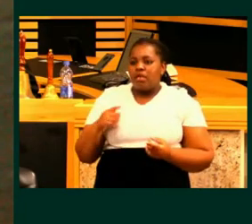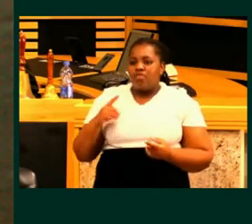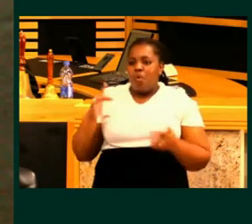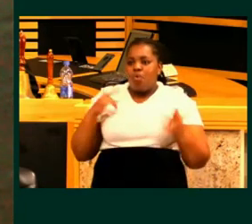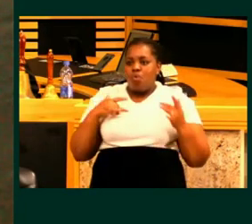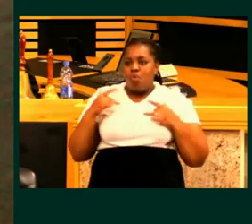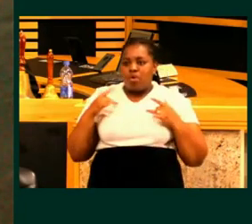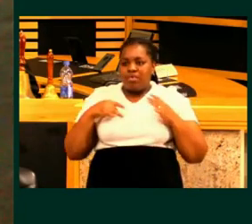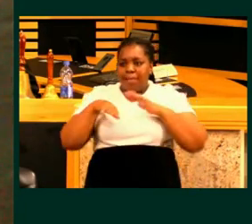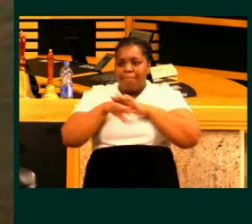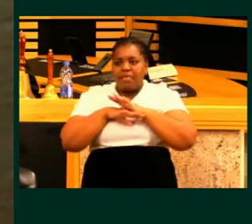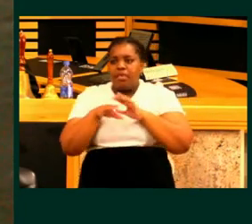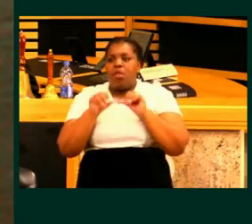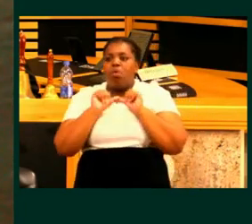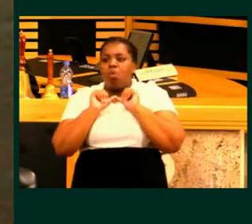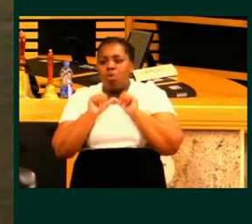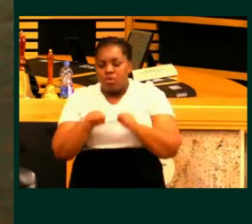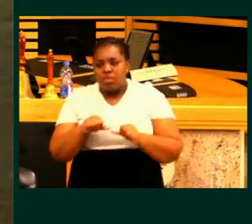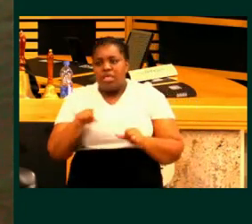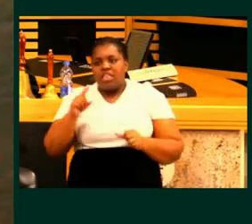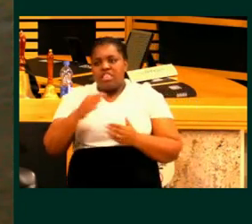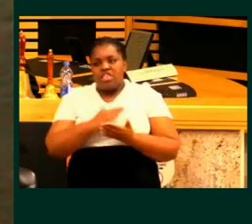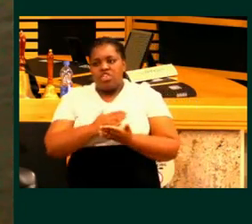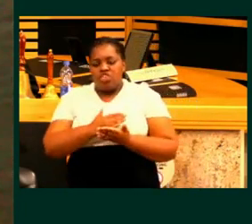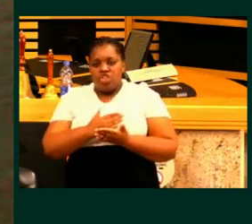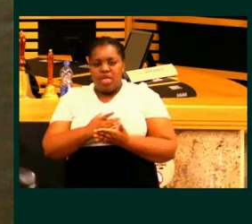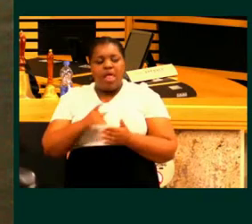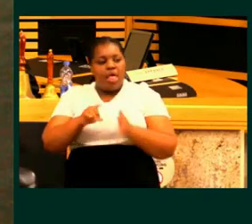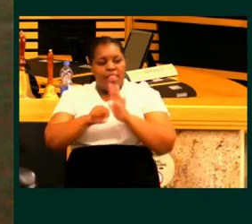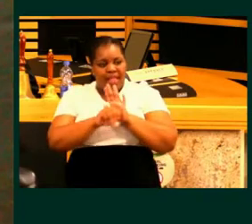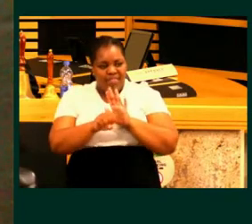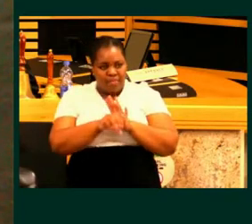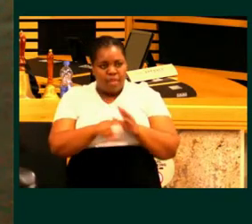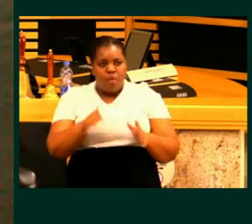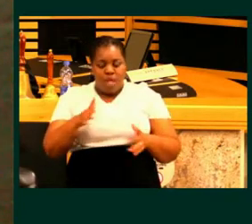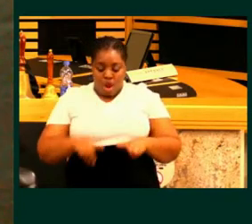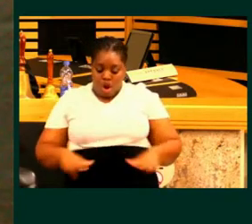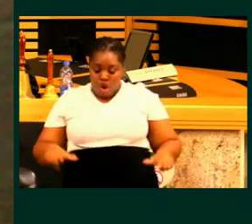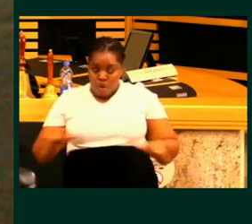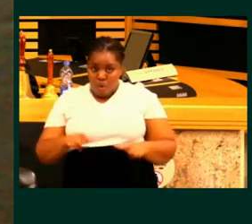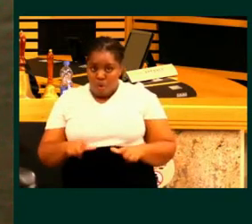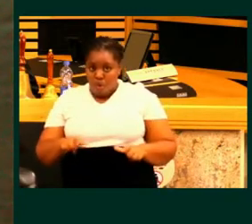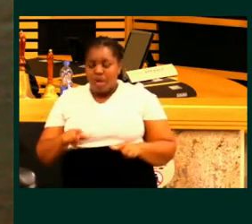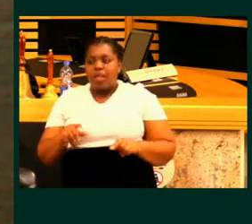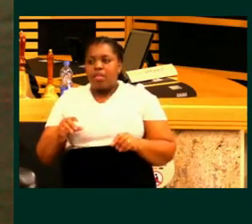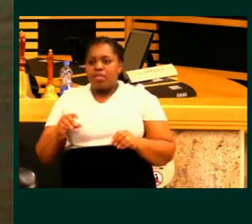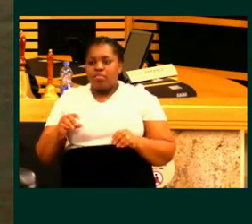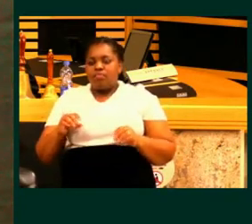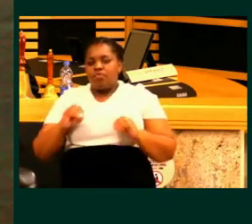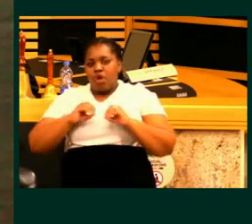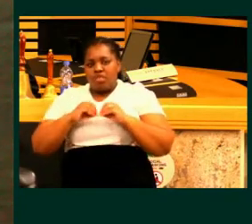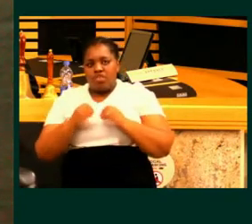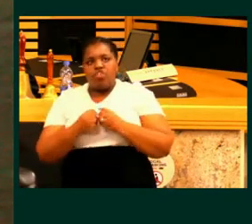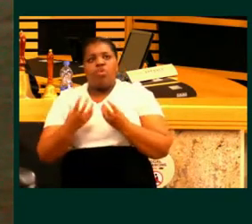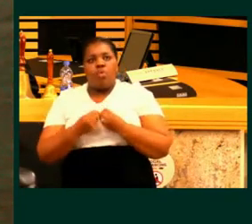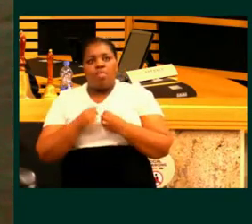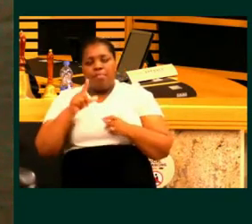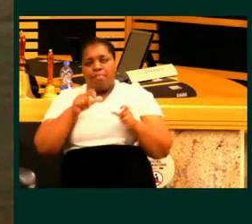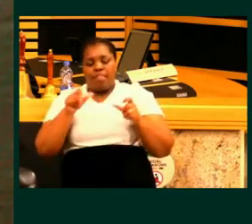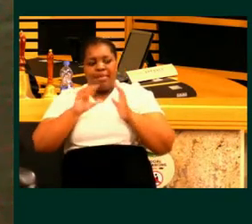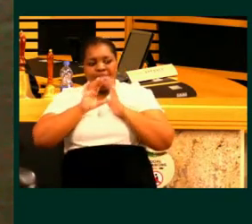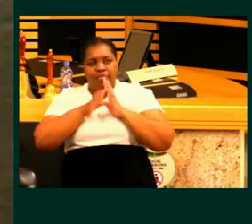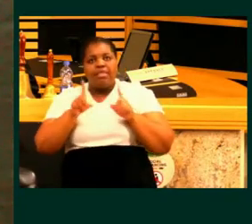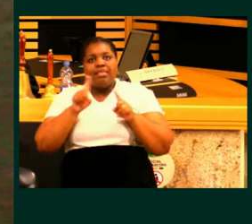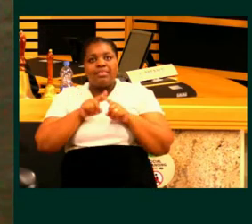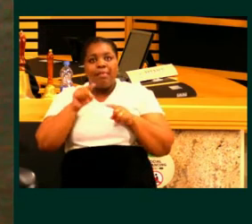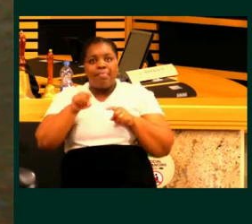basis on a continuous basis shares the advertisements with local organizations of people with disabilities again during